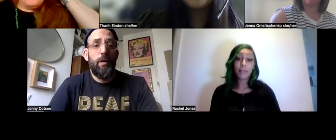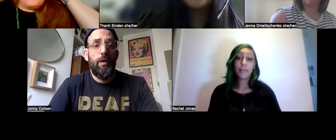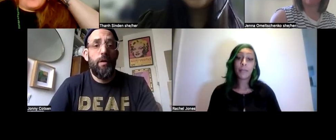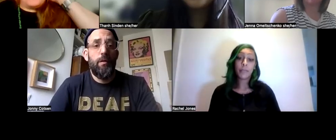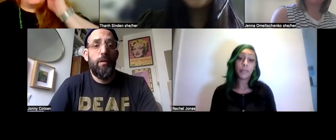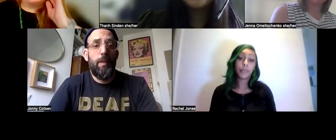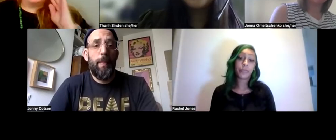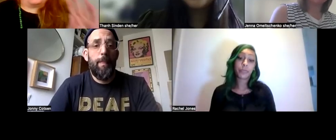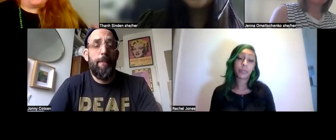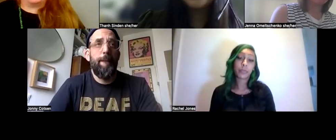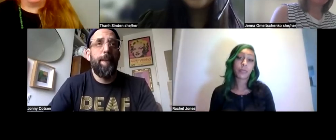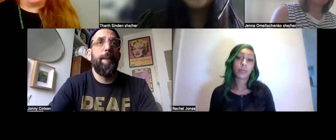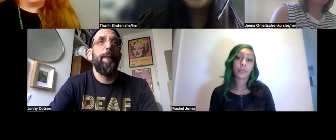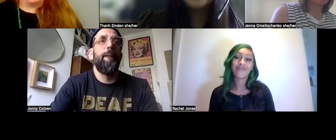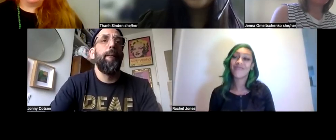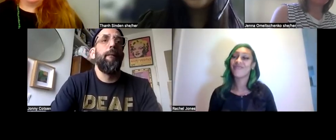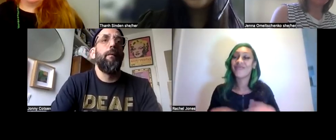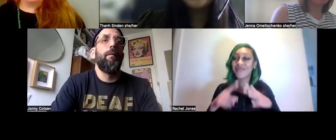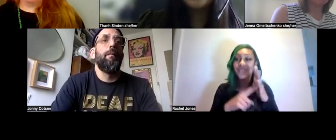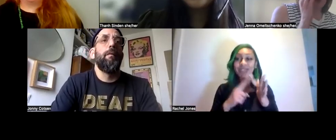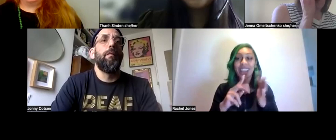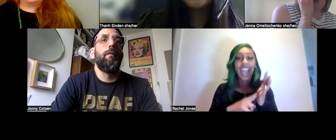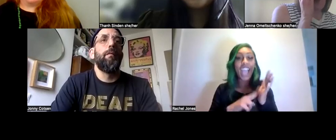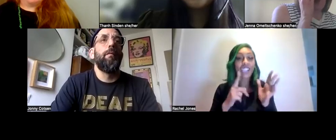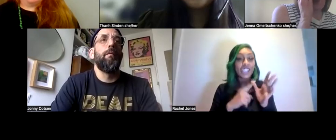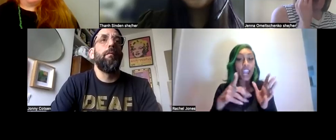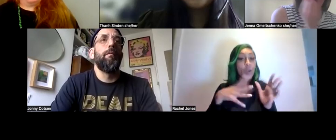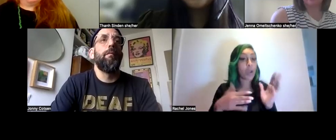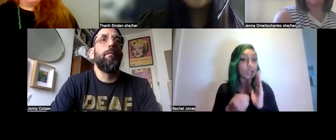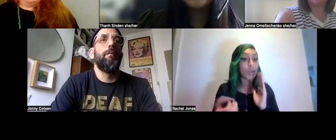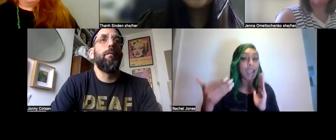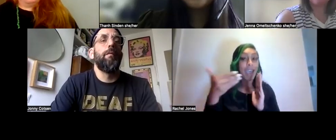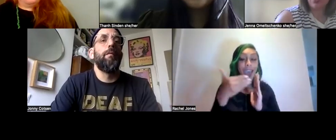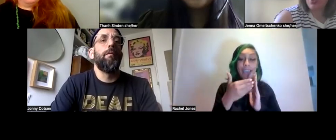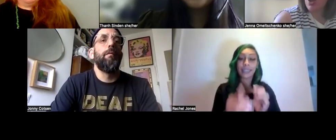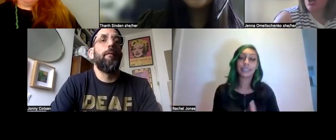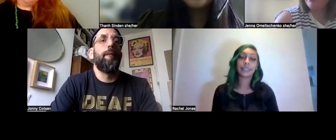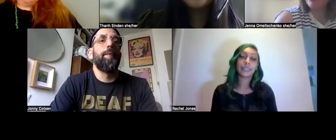Jenna, was there anything you wanted to add around that in terms of, for you, what works?